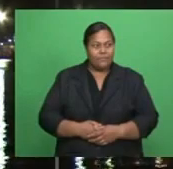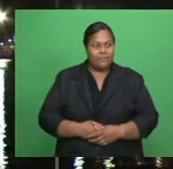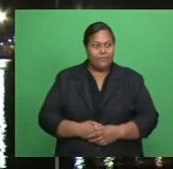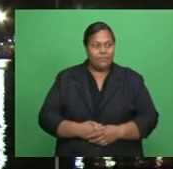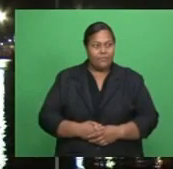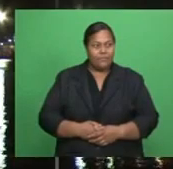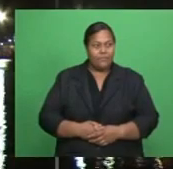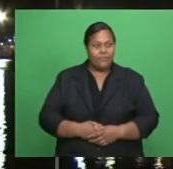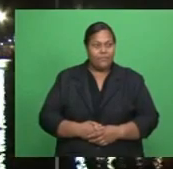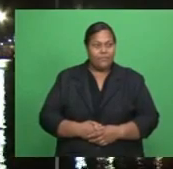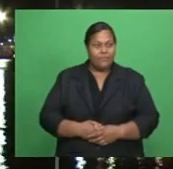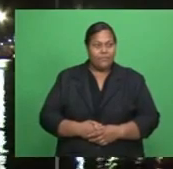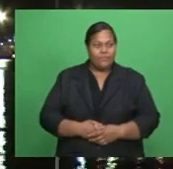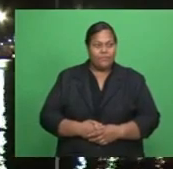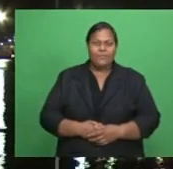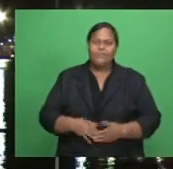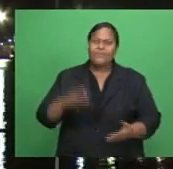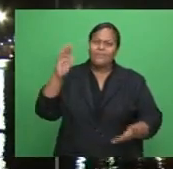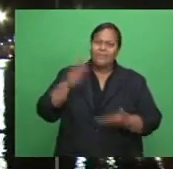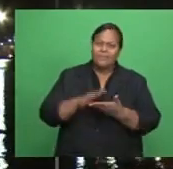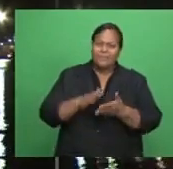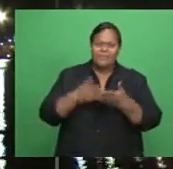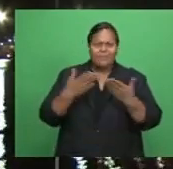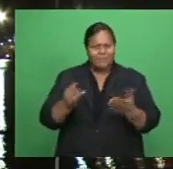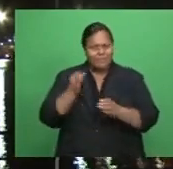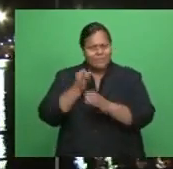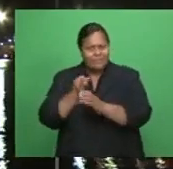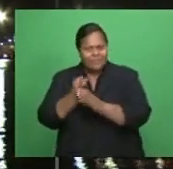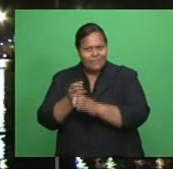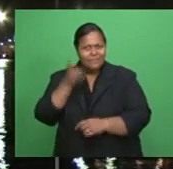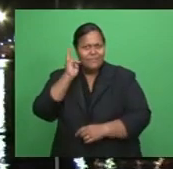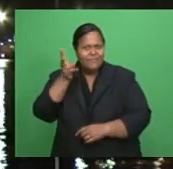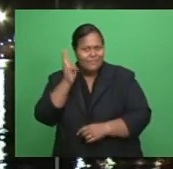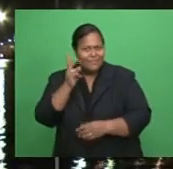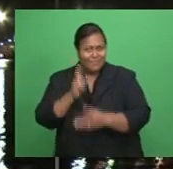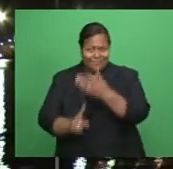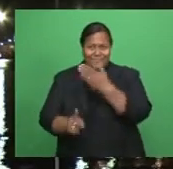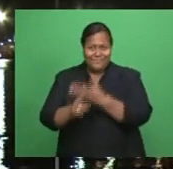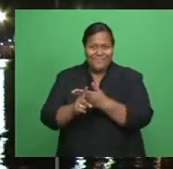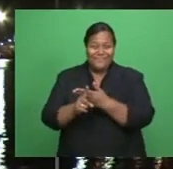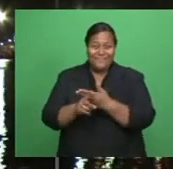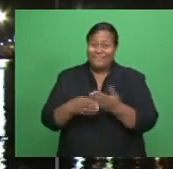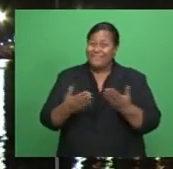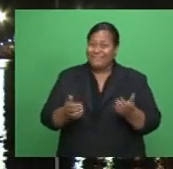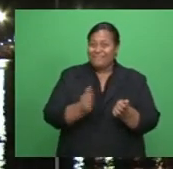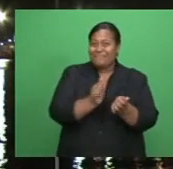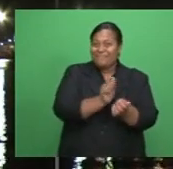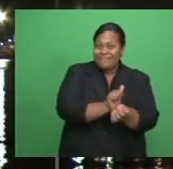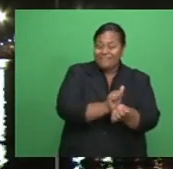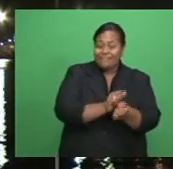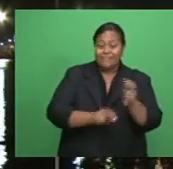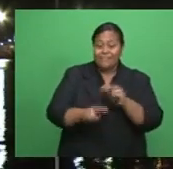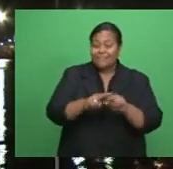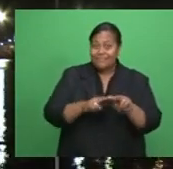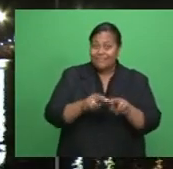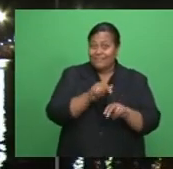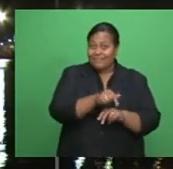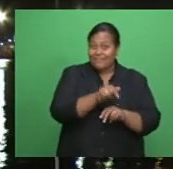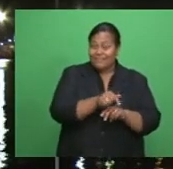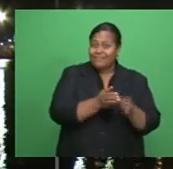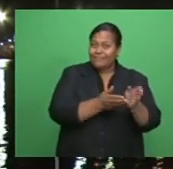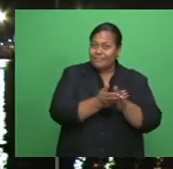There has been a decrease in the number of former inmates who reoffended in the past year. The Fiji Corrections Service says reoffending averaged